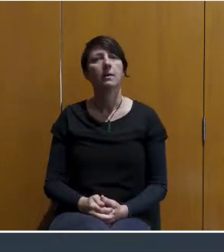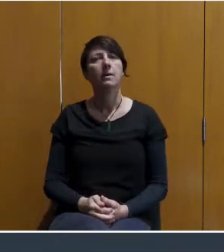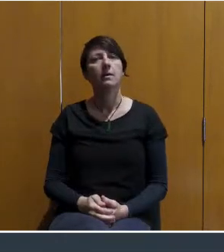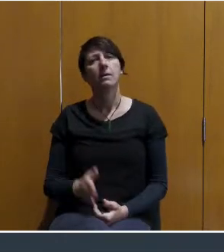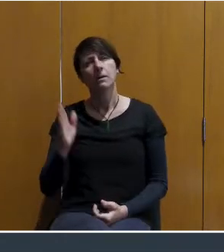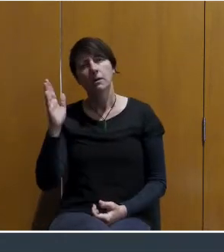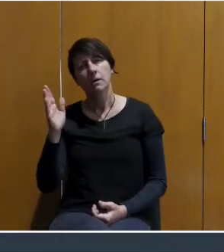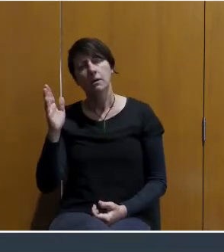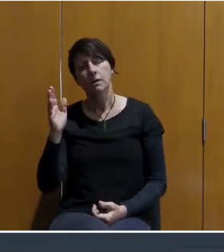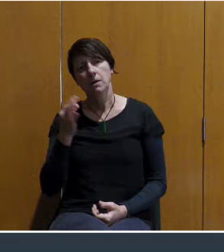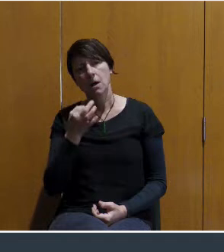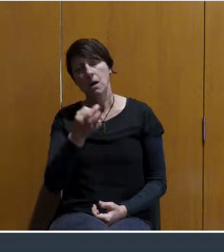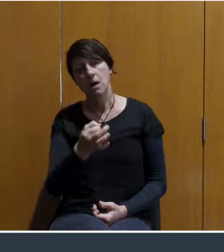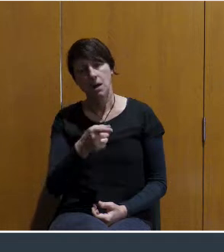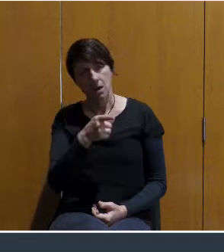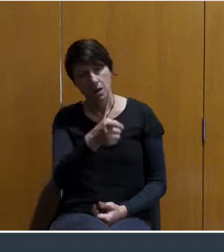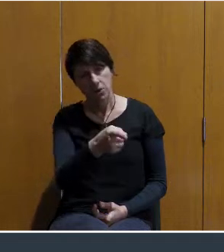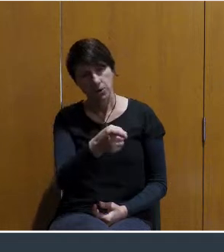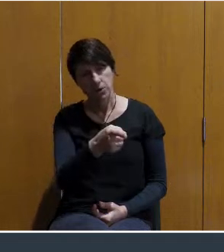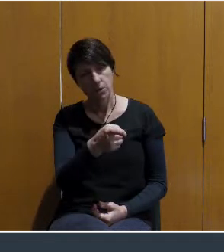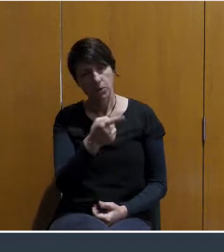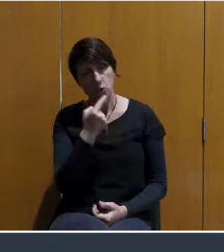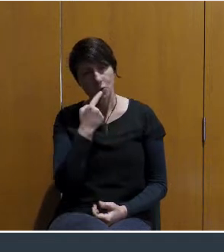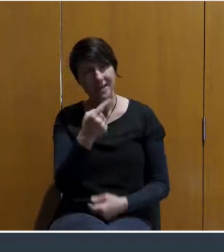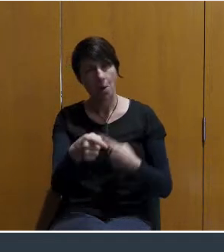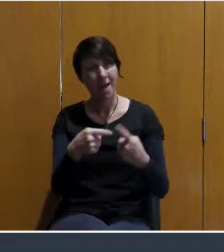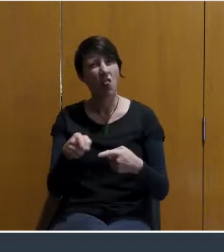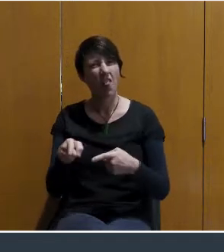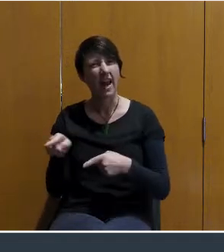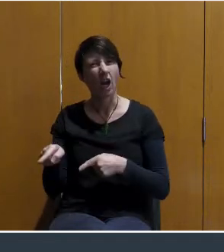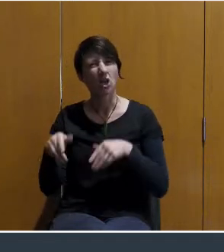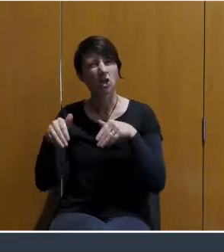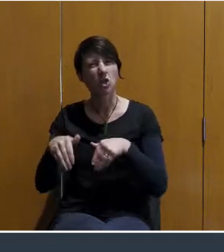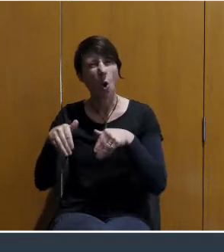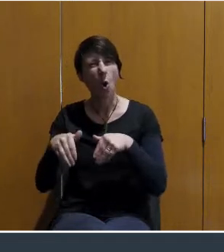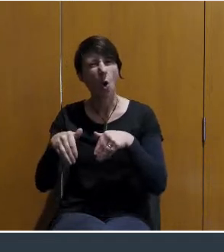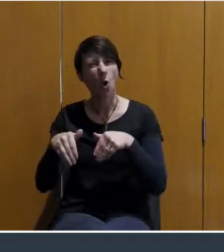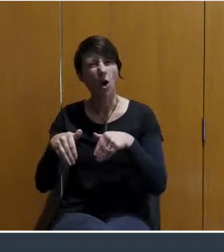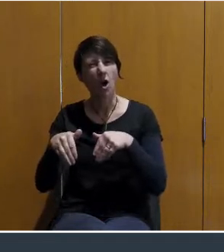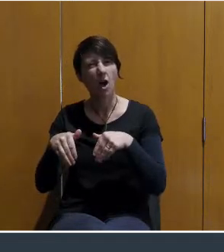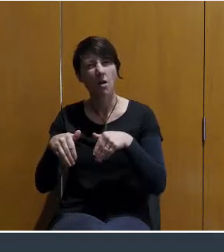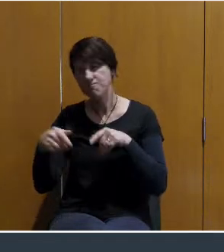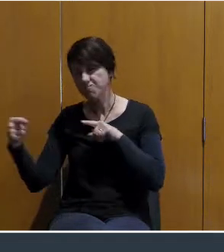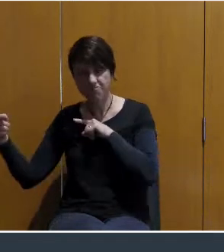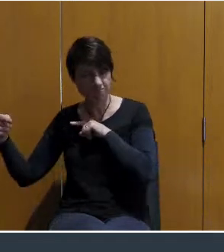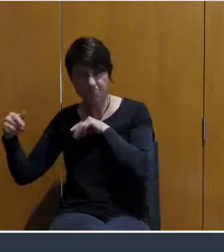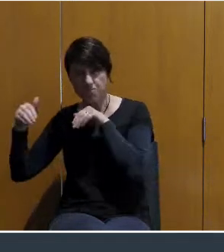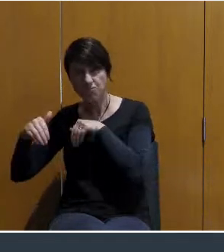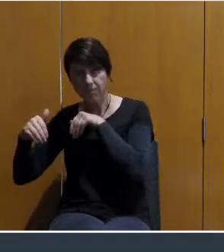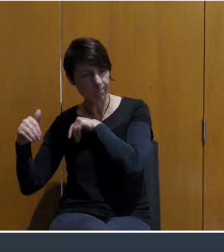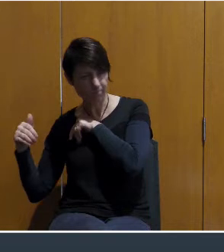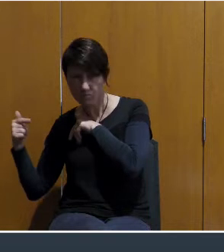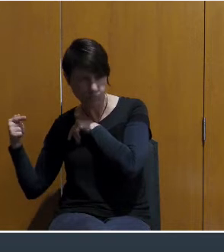One straightforward question. Your example with regards to the terrier and the interaction around the protection of the bird on that